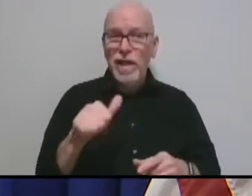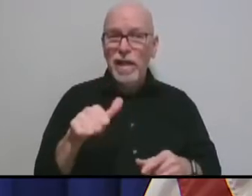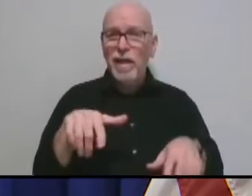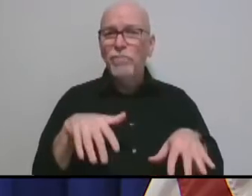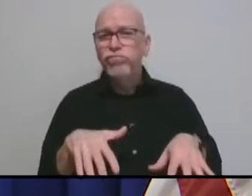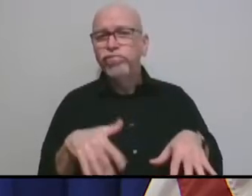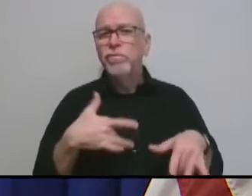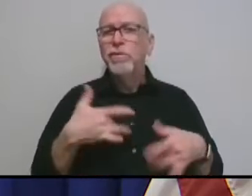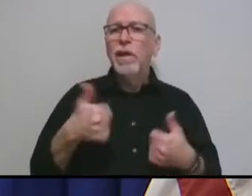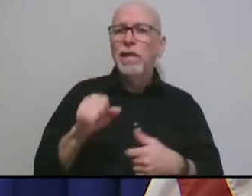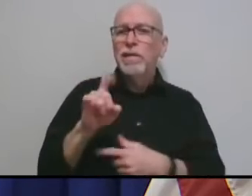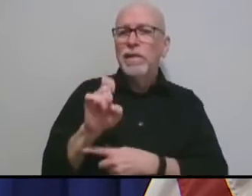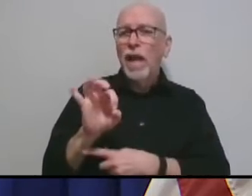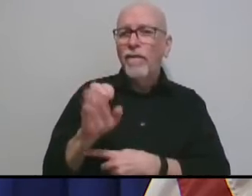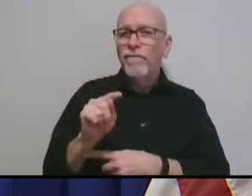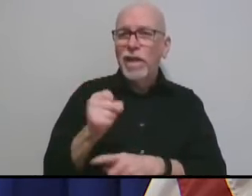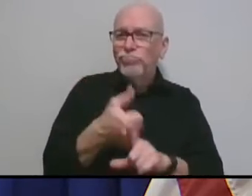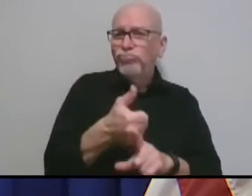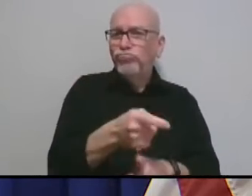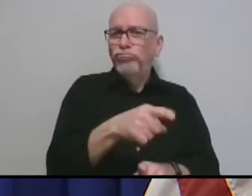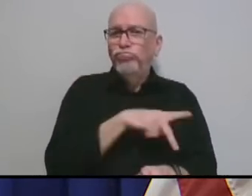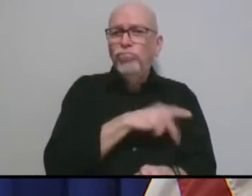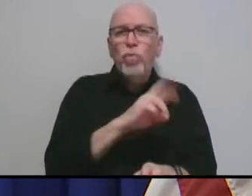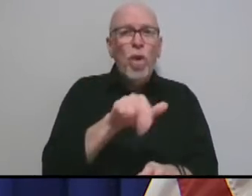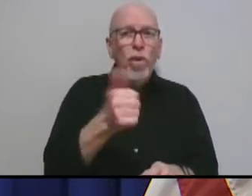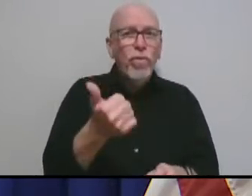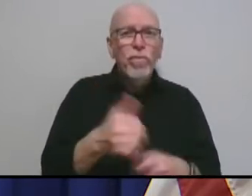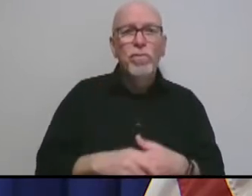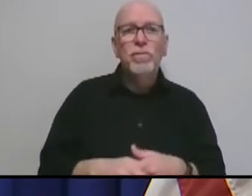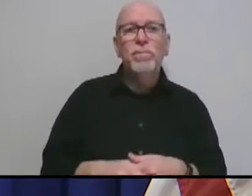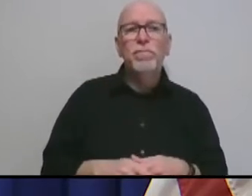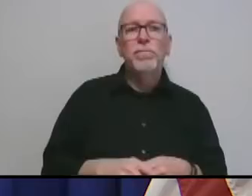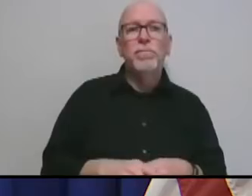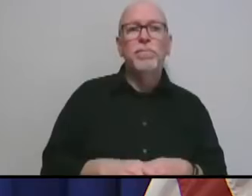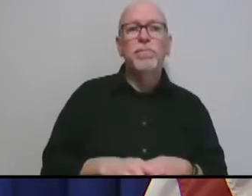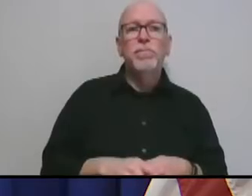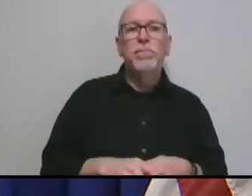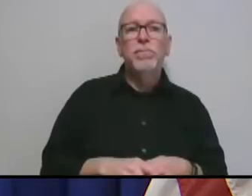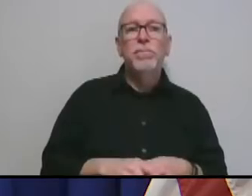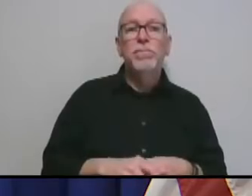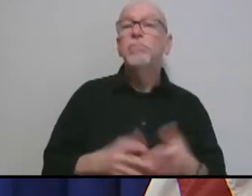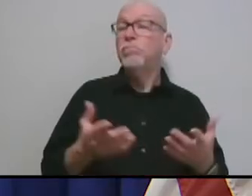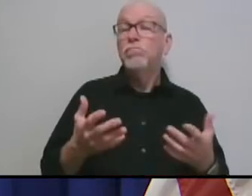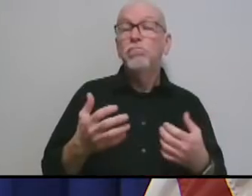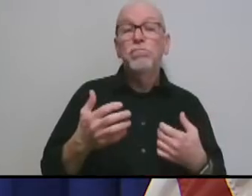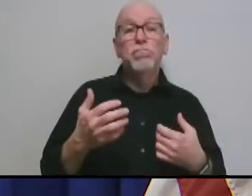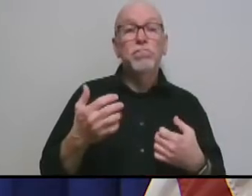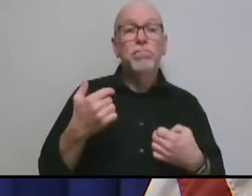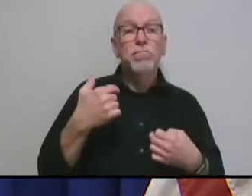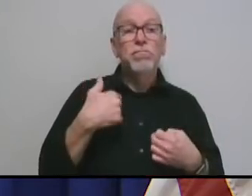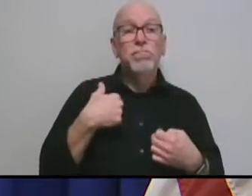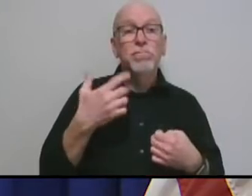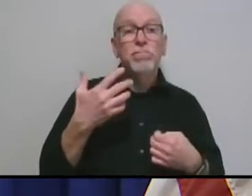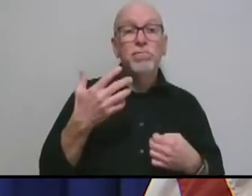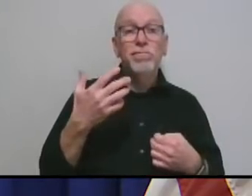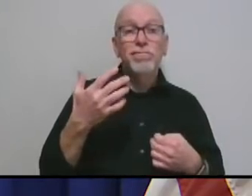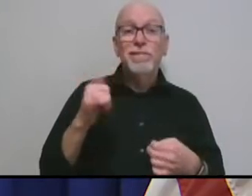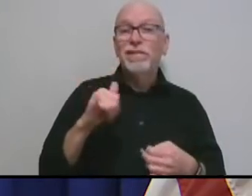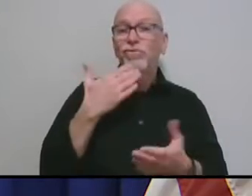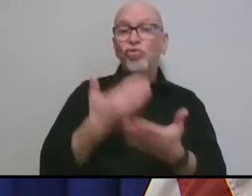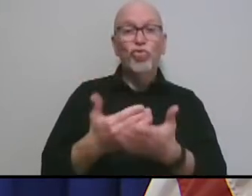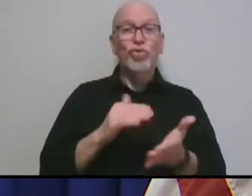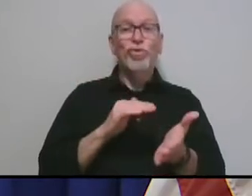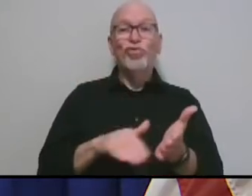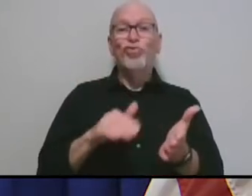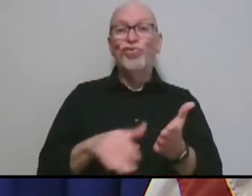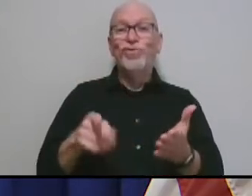those side effects as well, or any other different side effects. I guess I could have used, it for an excuse here or there,